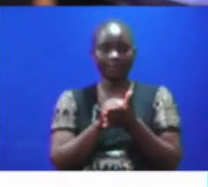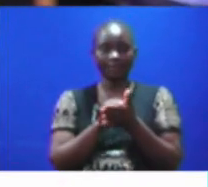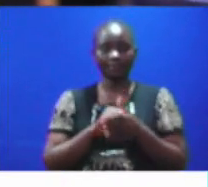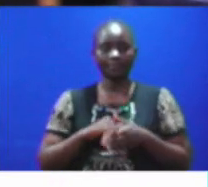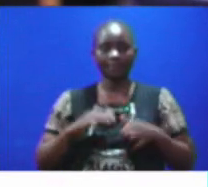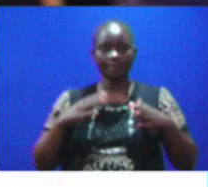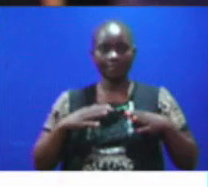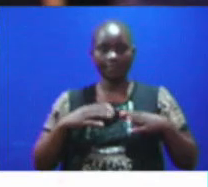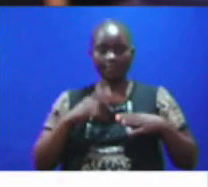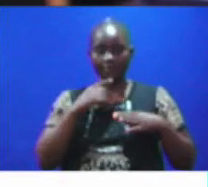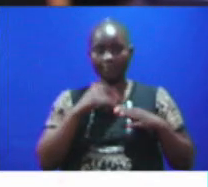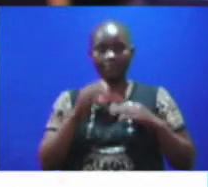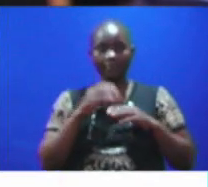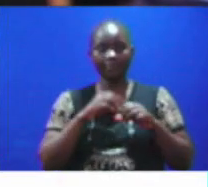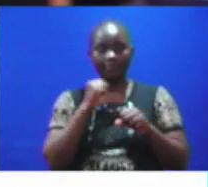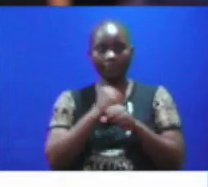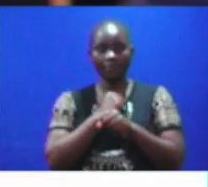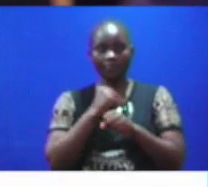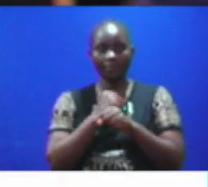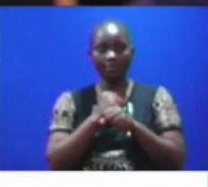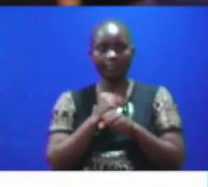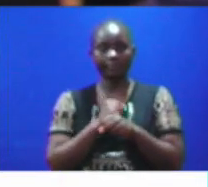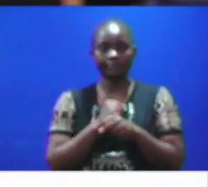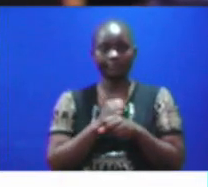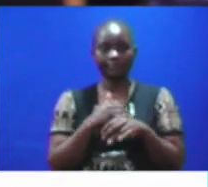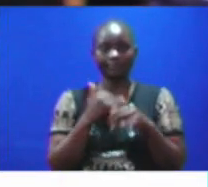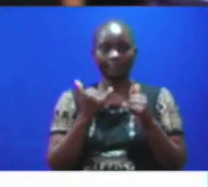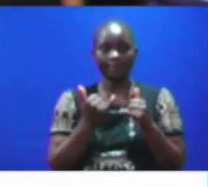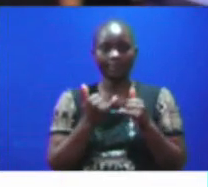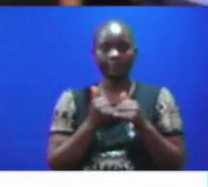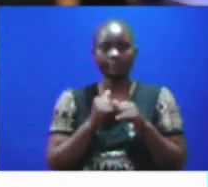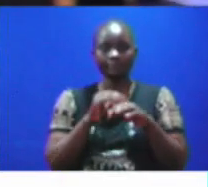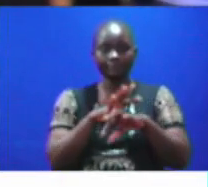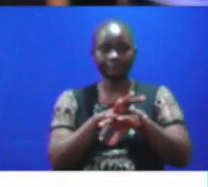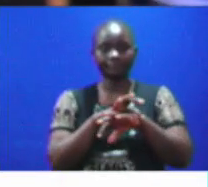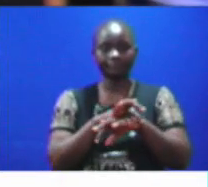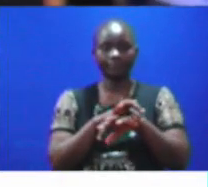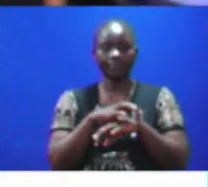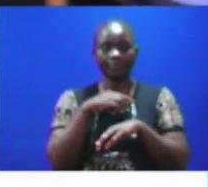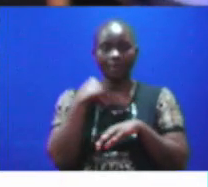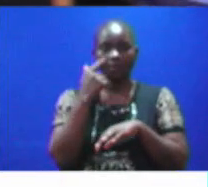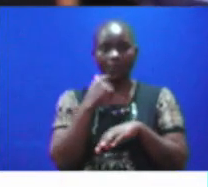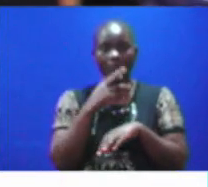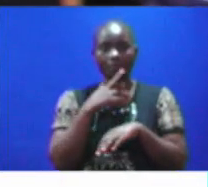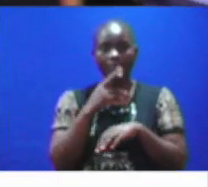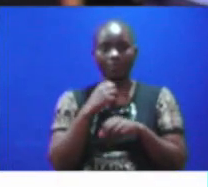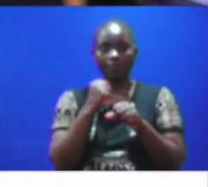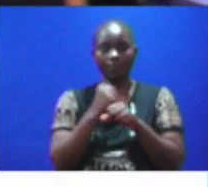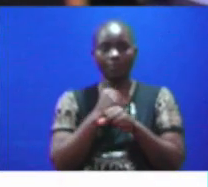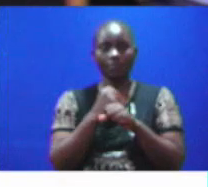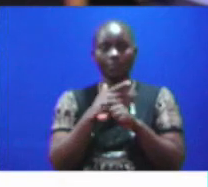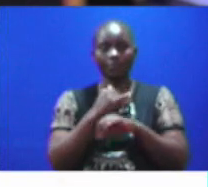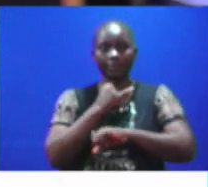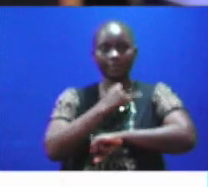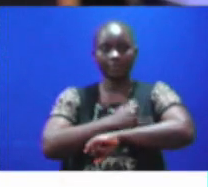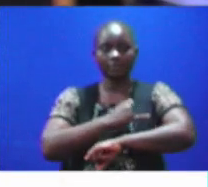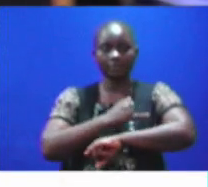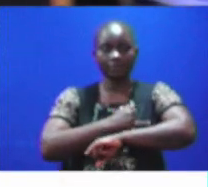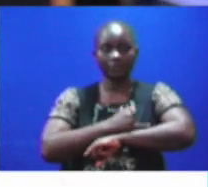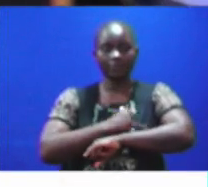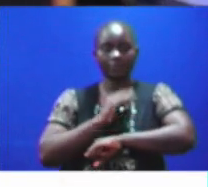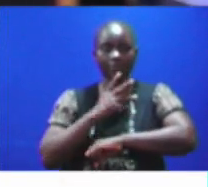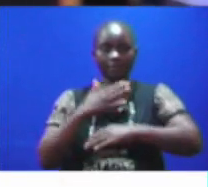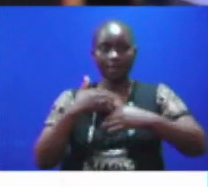mumbare gas ege ntoto bor trage to ege to bolete bon gas ense ito bali ba ko kore mere maskin institution ya jiga nto bwato